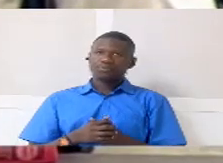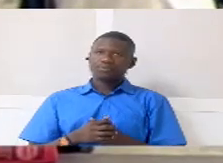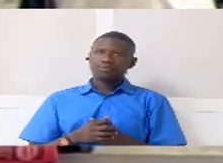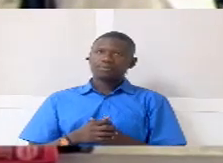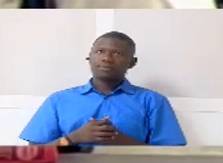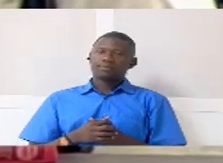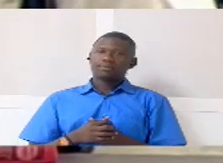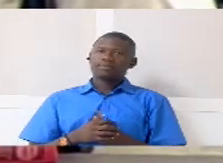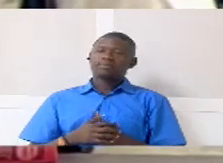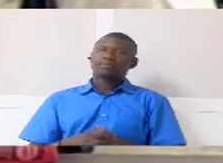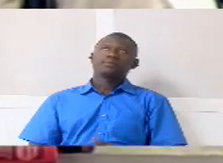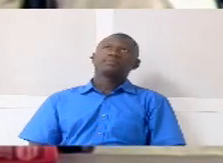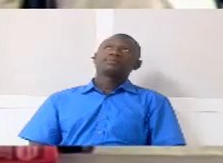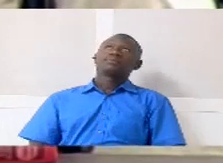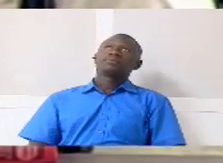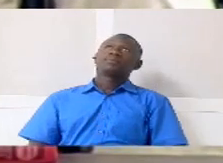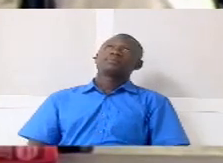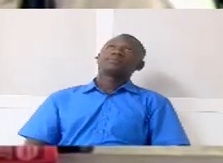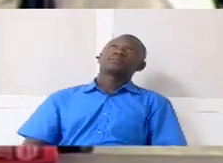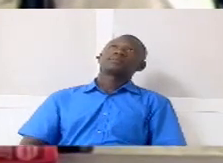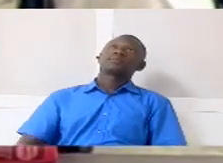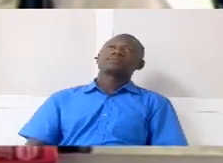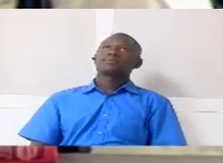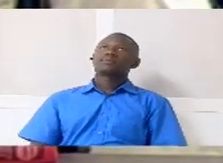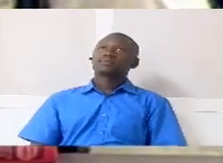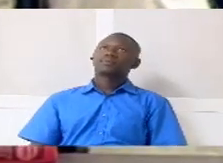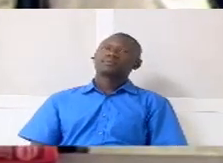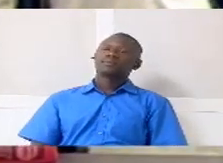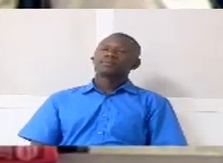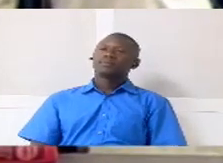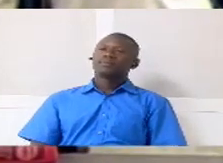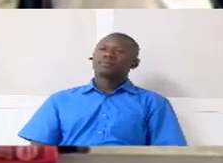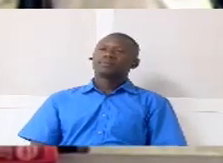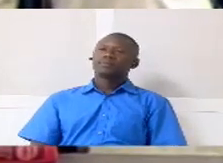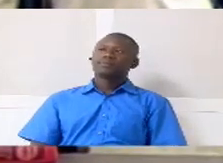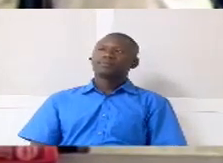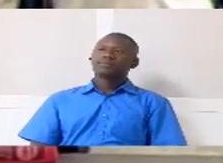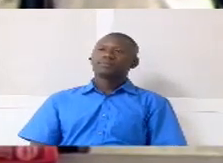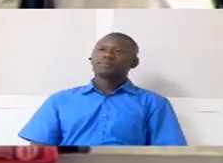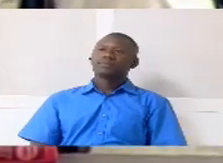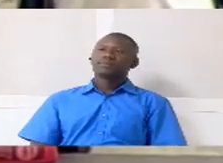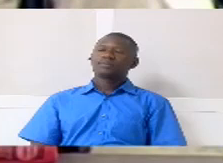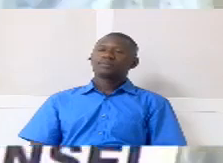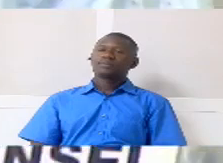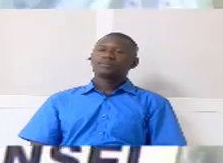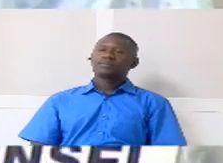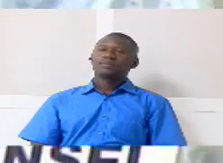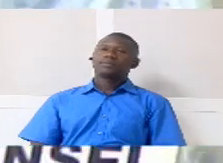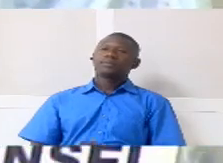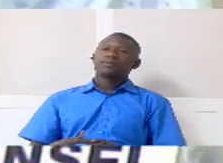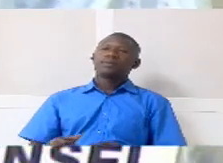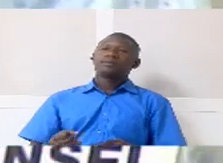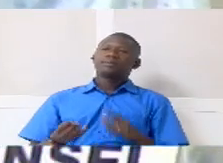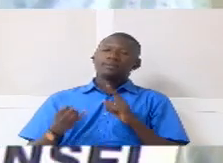2016, December wala January karo kono 2017 sangokono, wuwiche okachabe kela walela. And amongst